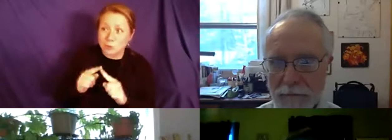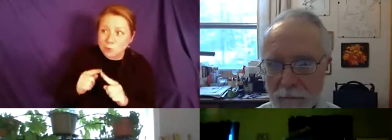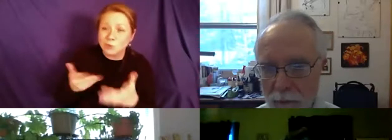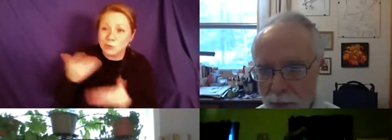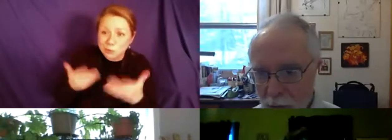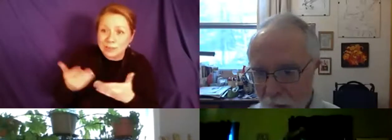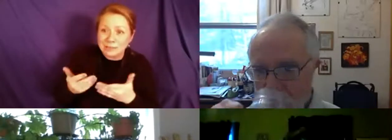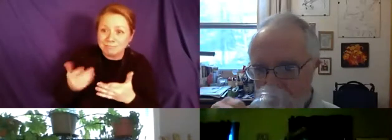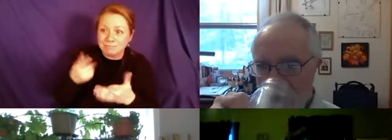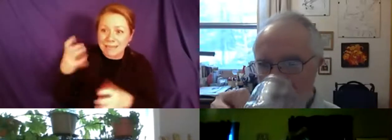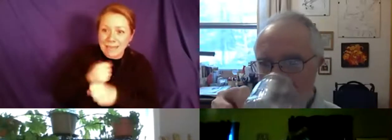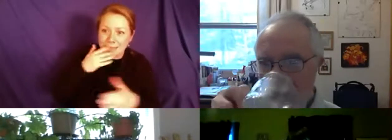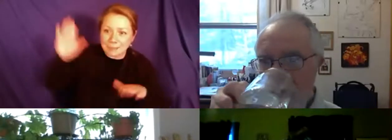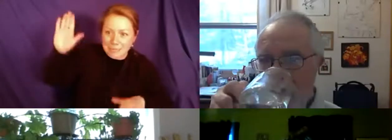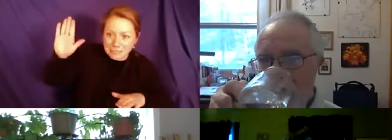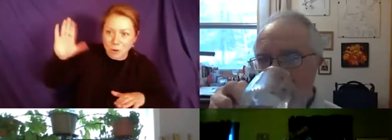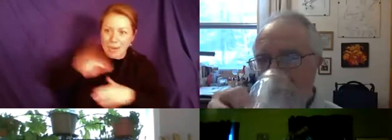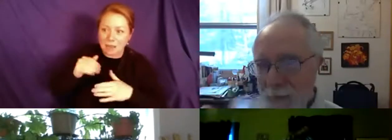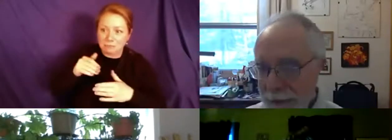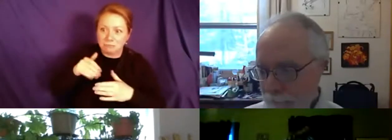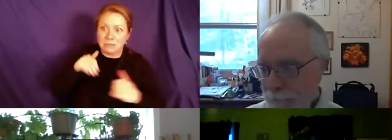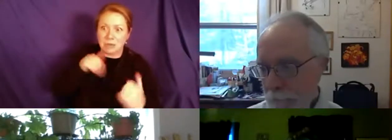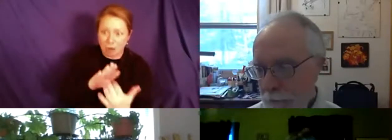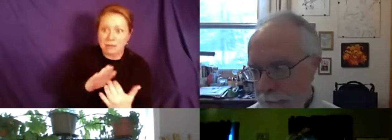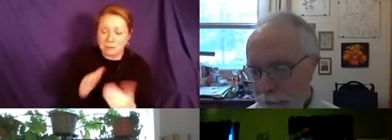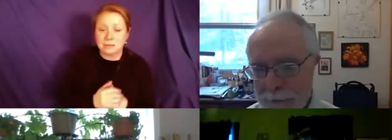some testimony and try to start addressing.